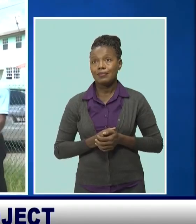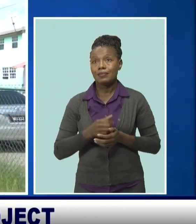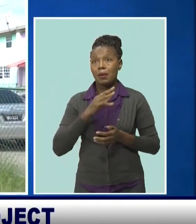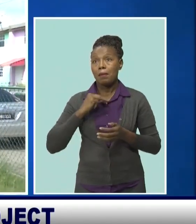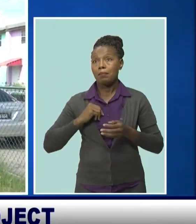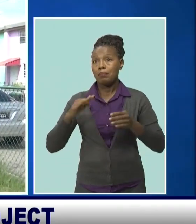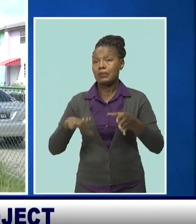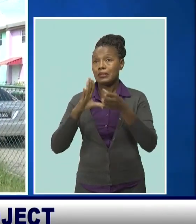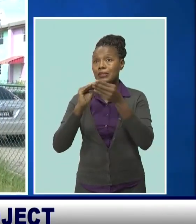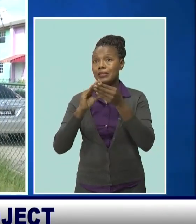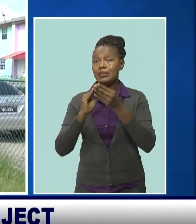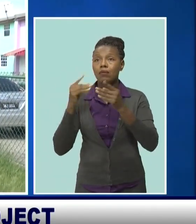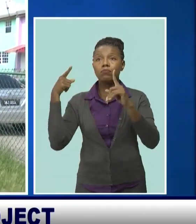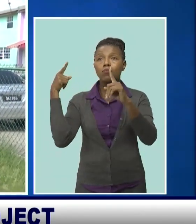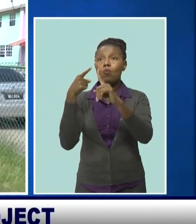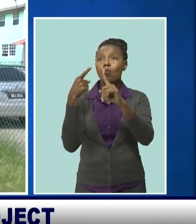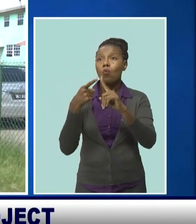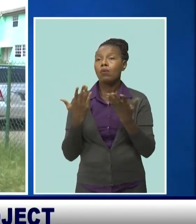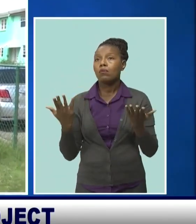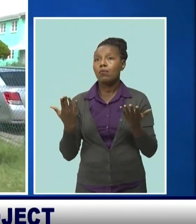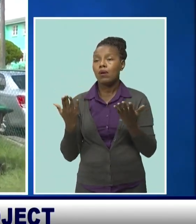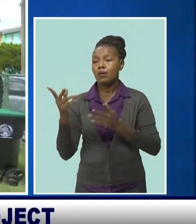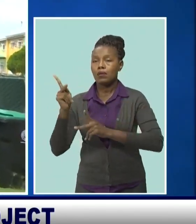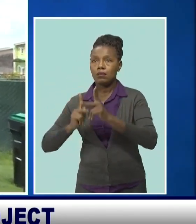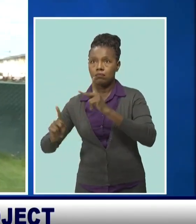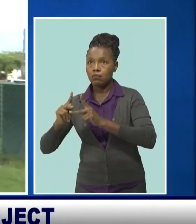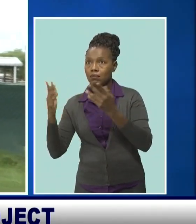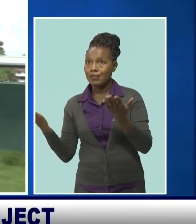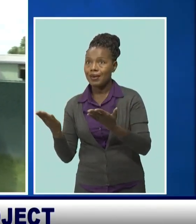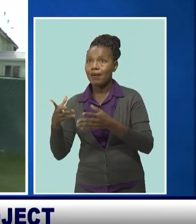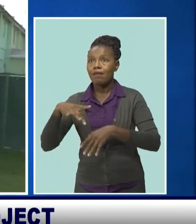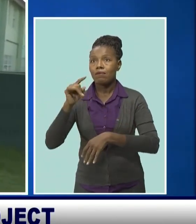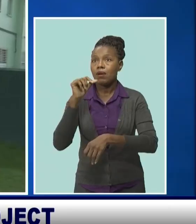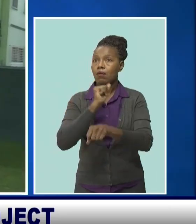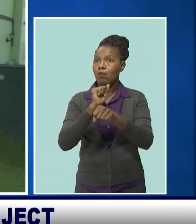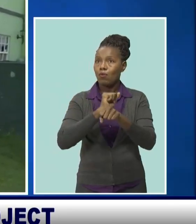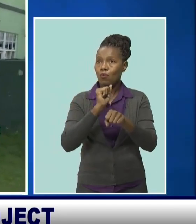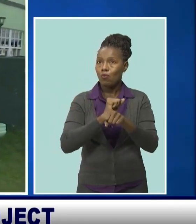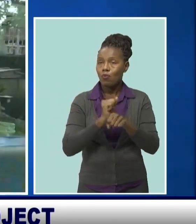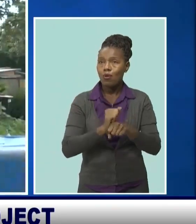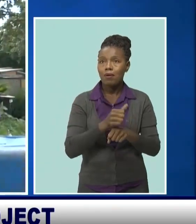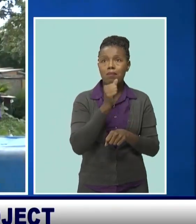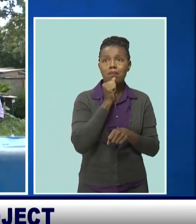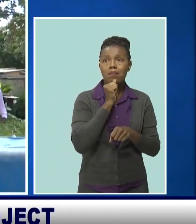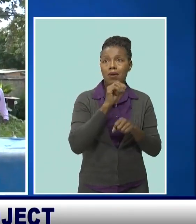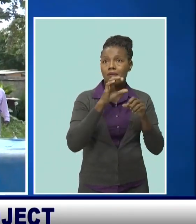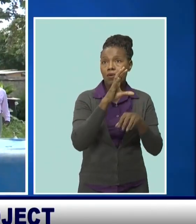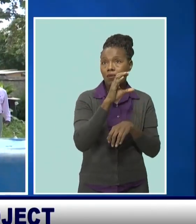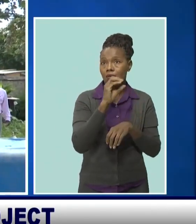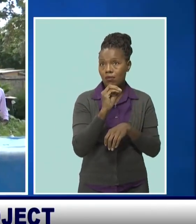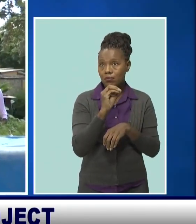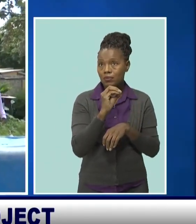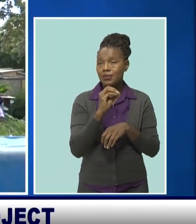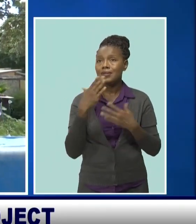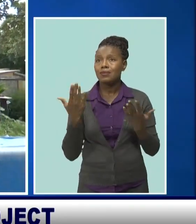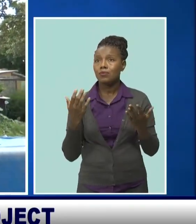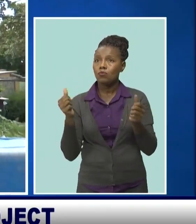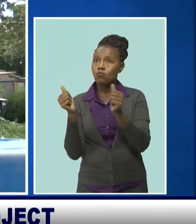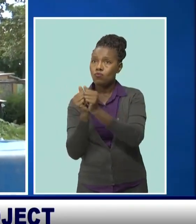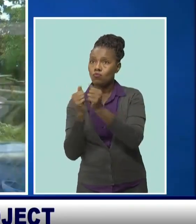is providing jobs for Barbadians, and the NHC is working with private contractors to complete the work,